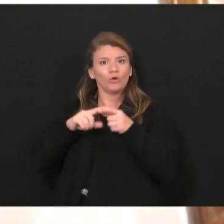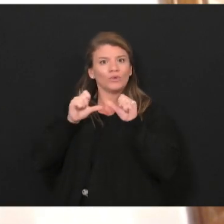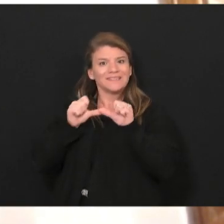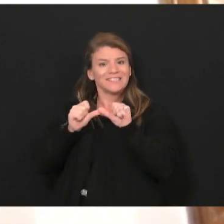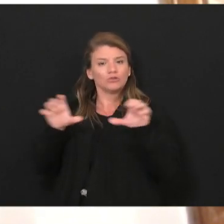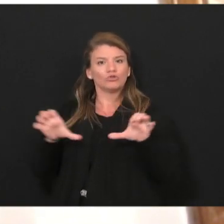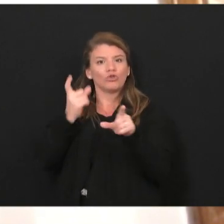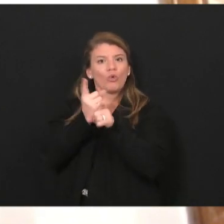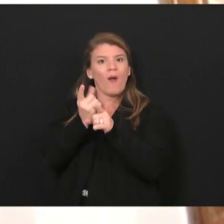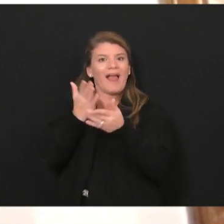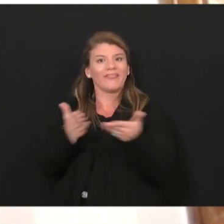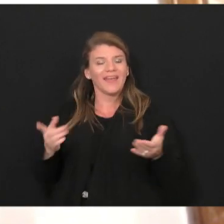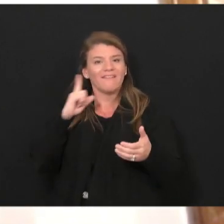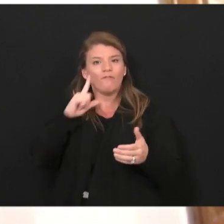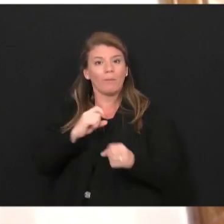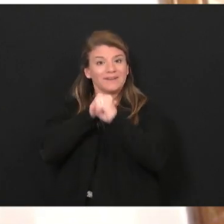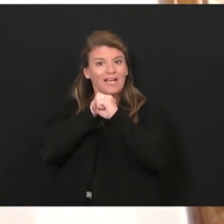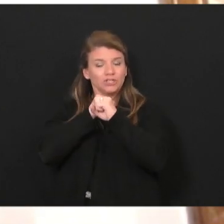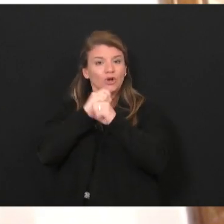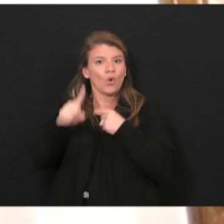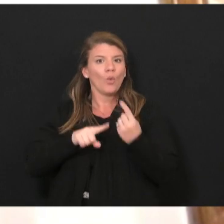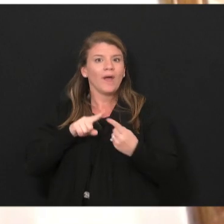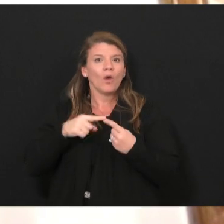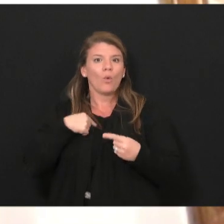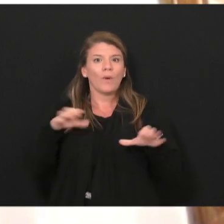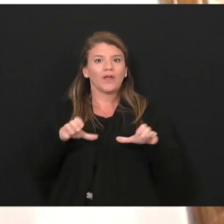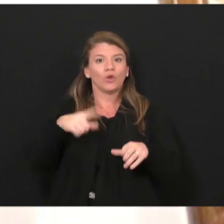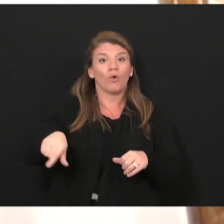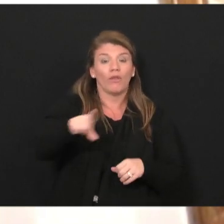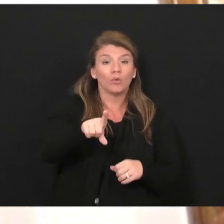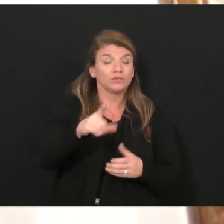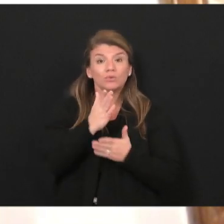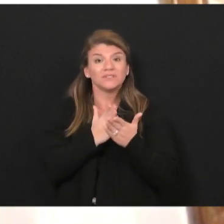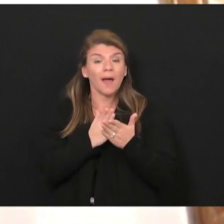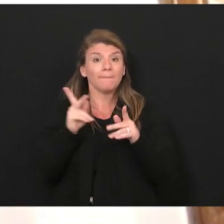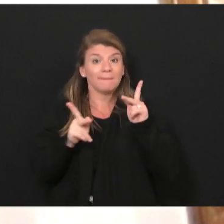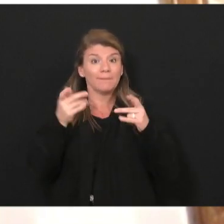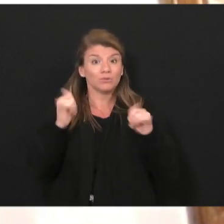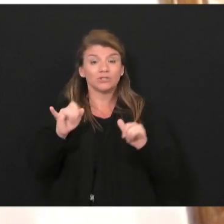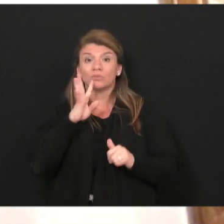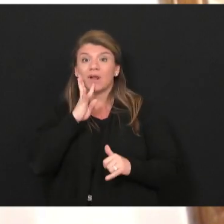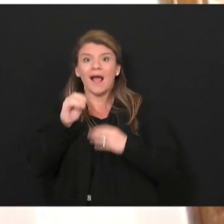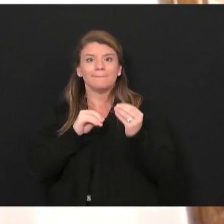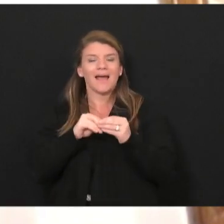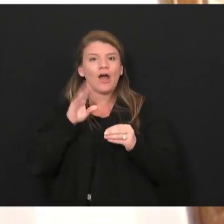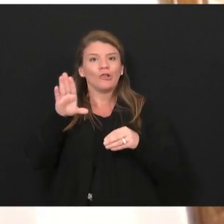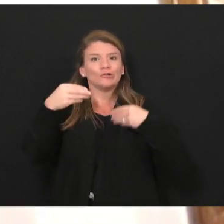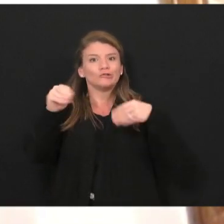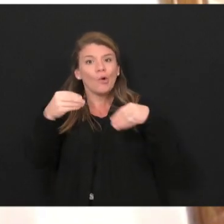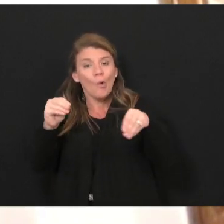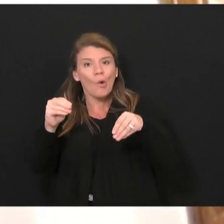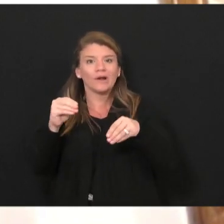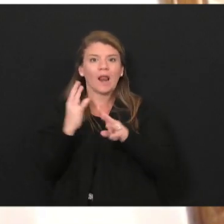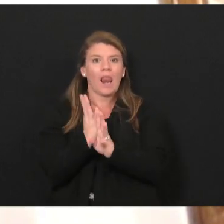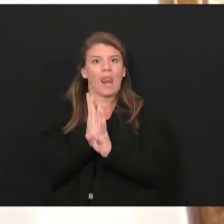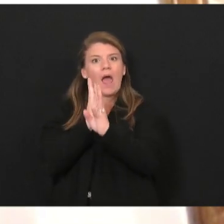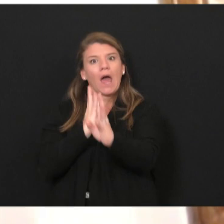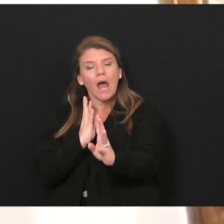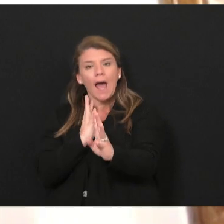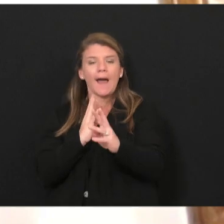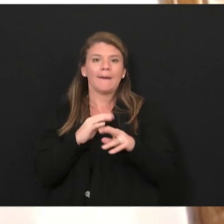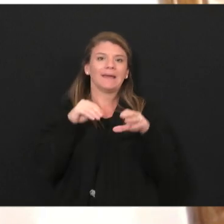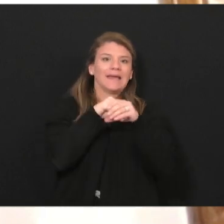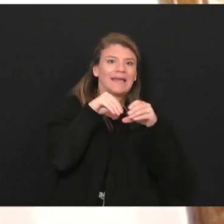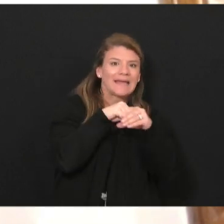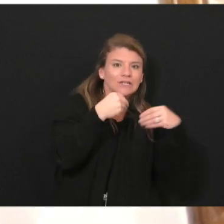those kind of settings. So a lot of people have talked about there's crowds in stores, there's crowds, you know, outside in parks, et